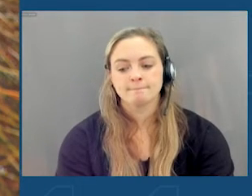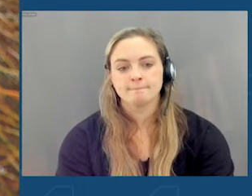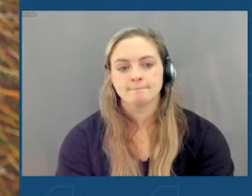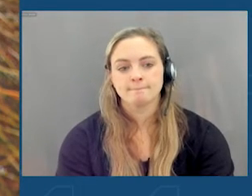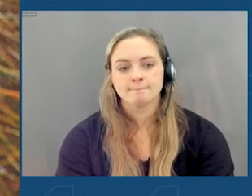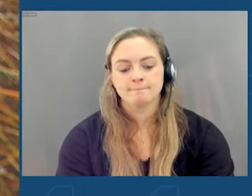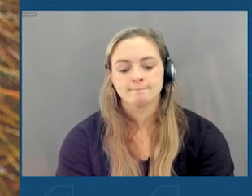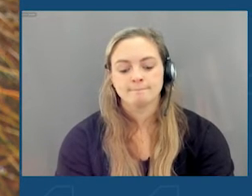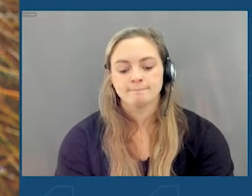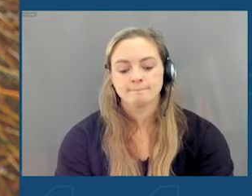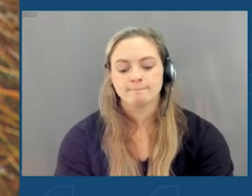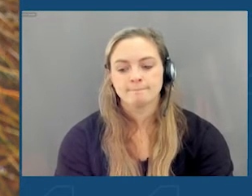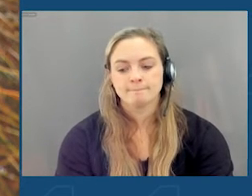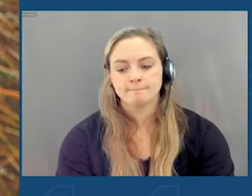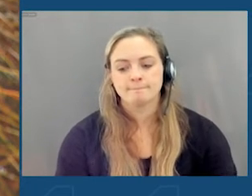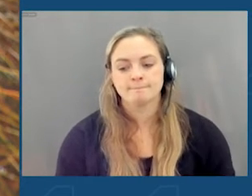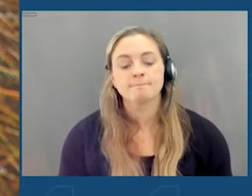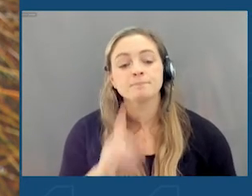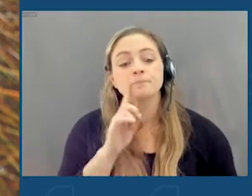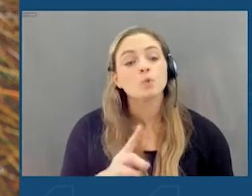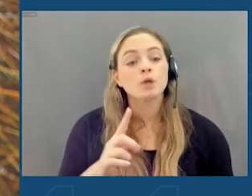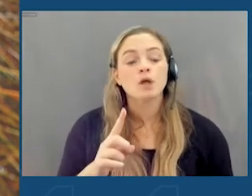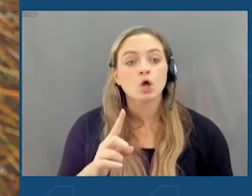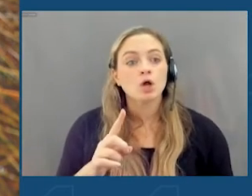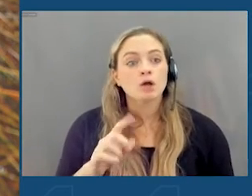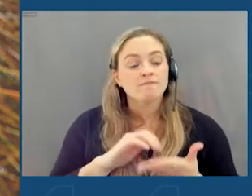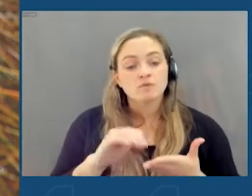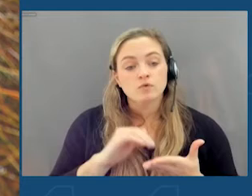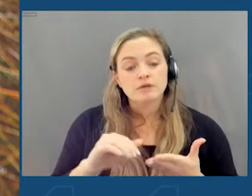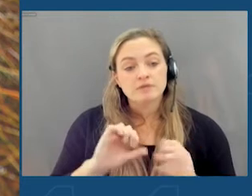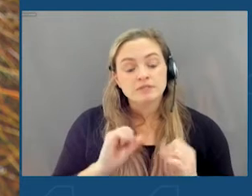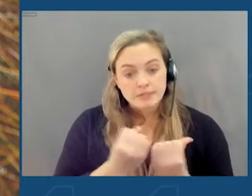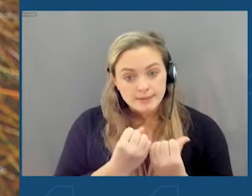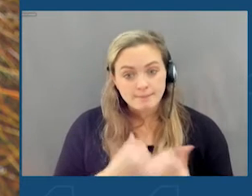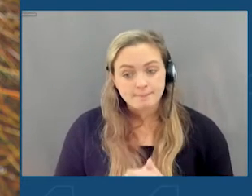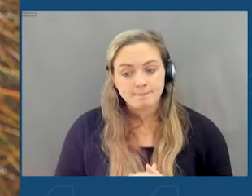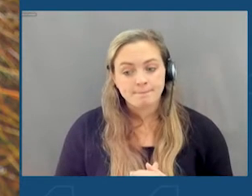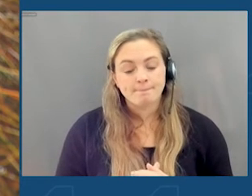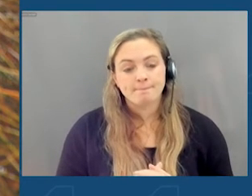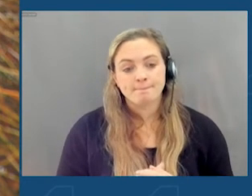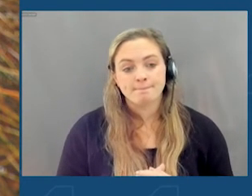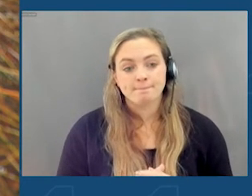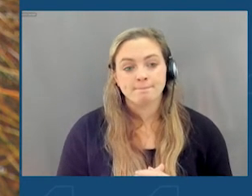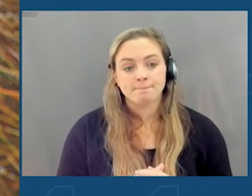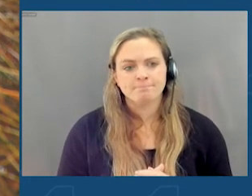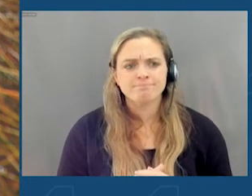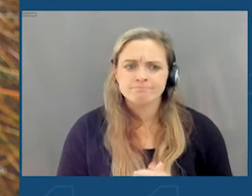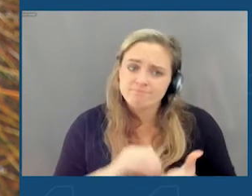We are a forgiving society, a